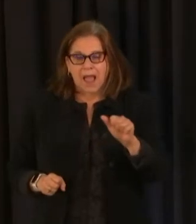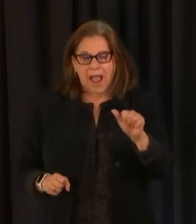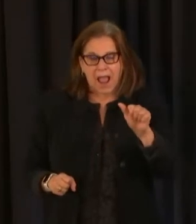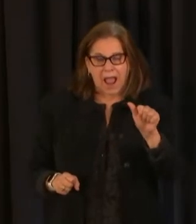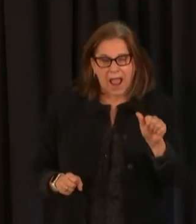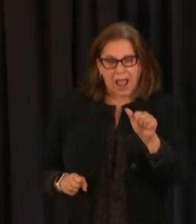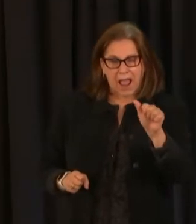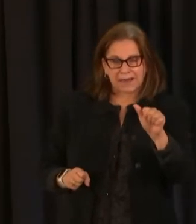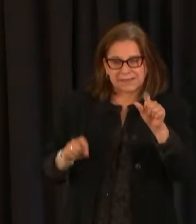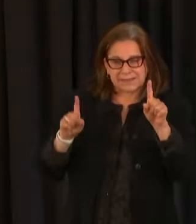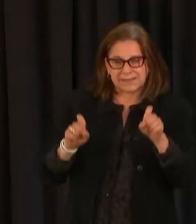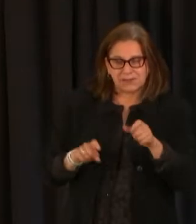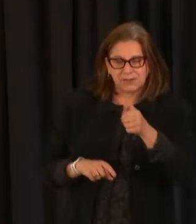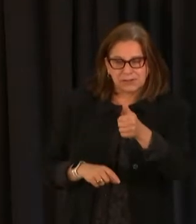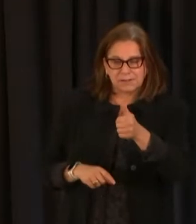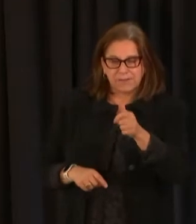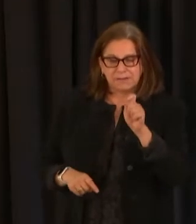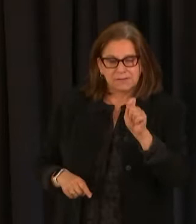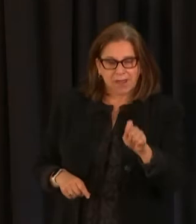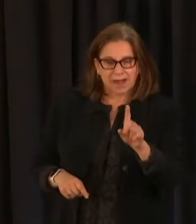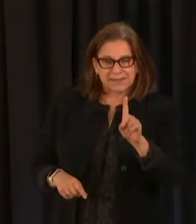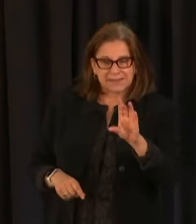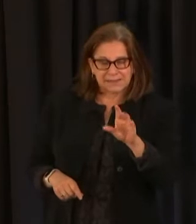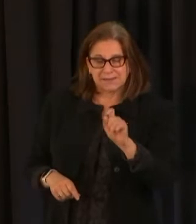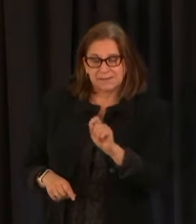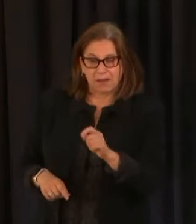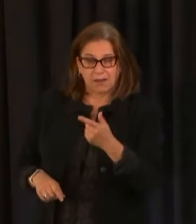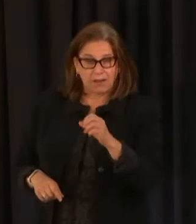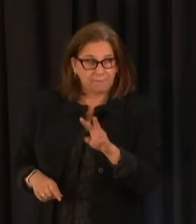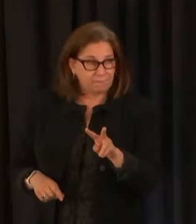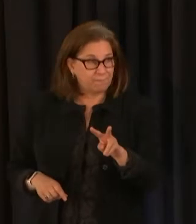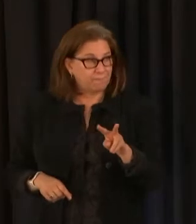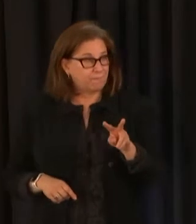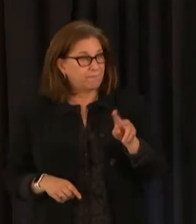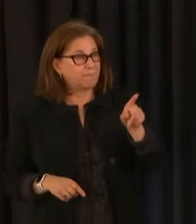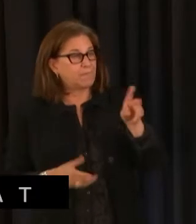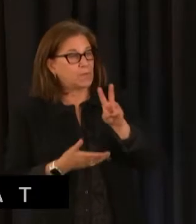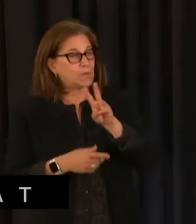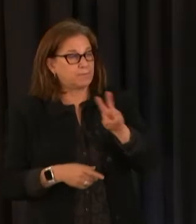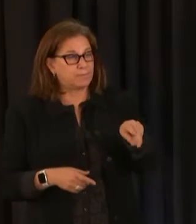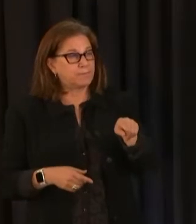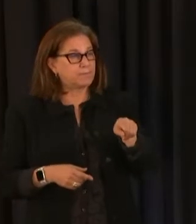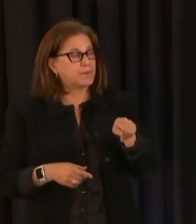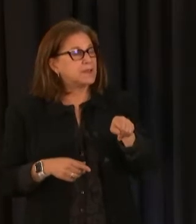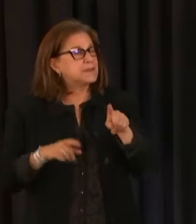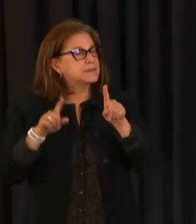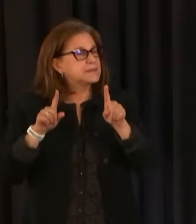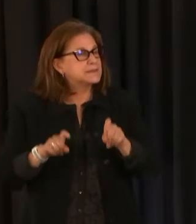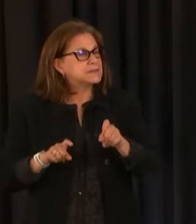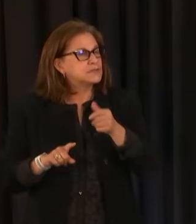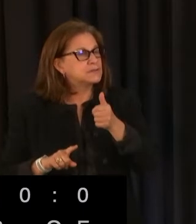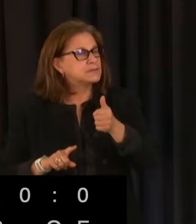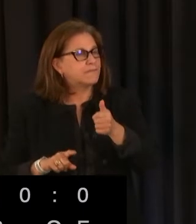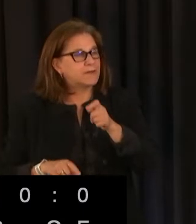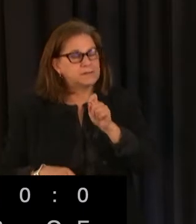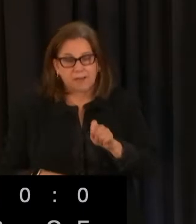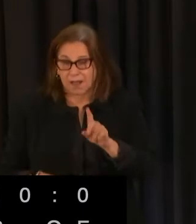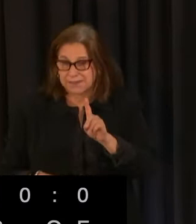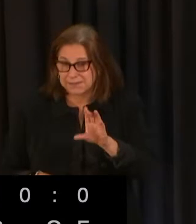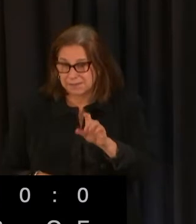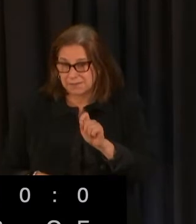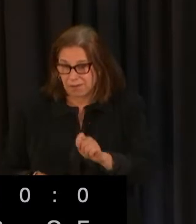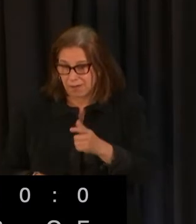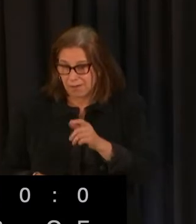testyourself.dc.gov. The pickup hours are 10 to 6, and the drop-off is before, if you drop it